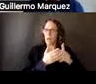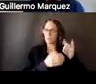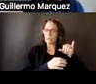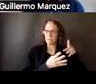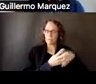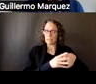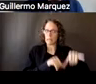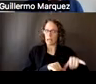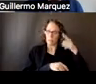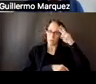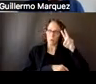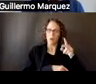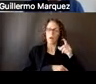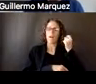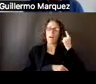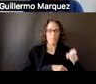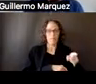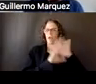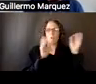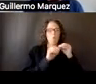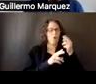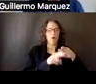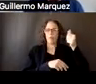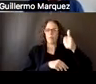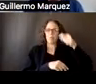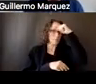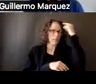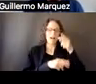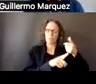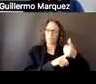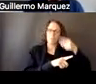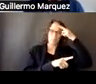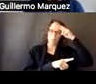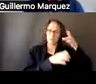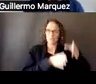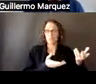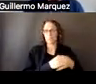were identifying as Mexicans, you know, they just became Mexican.